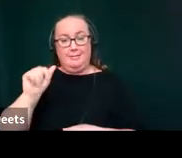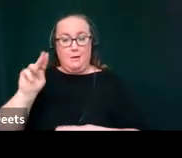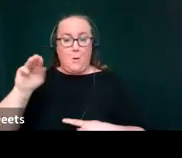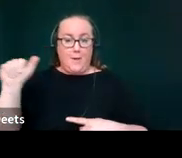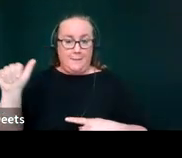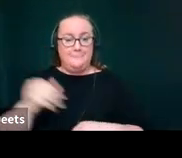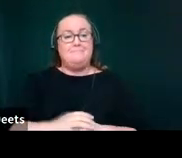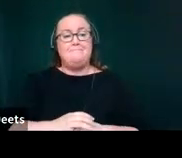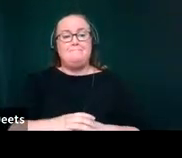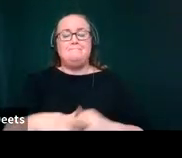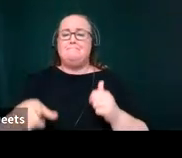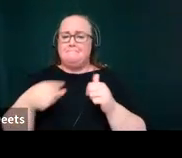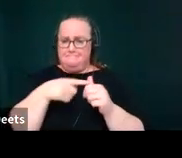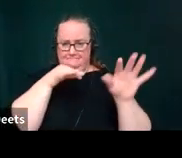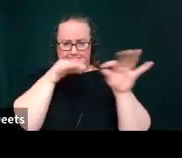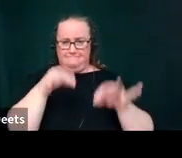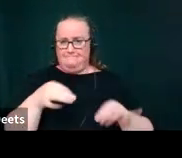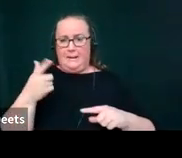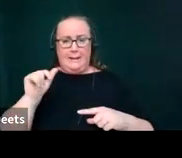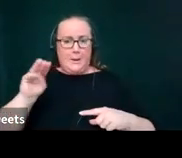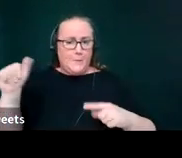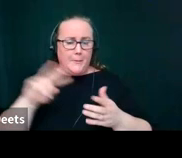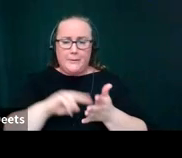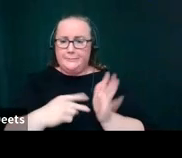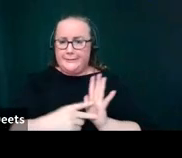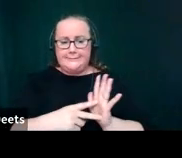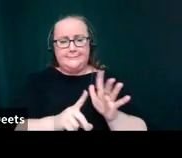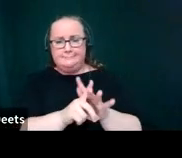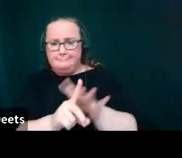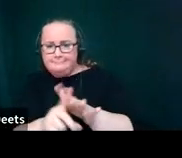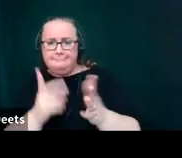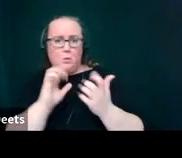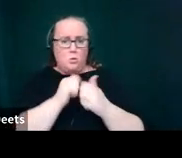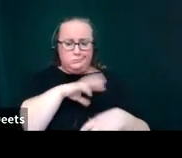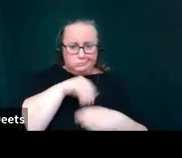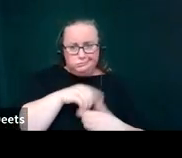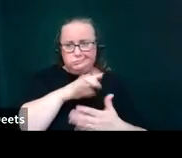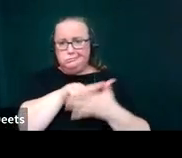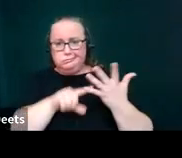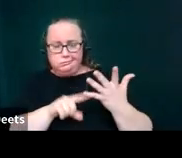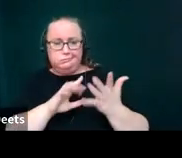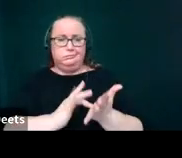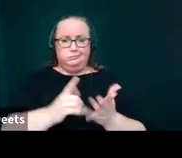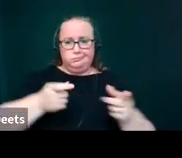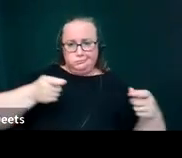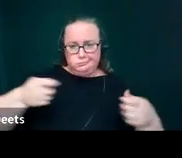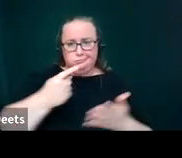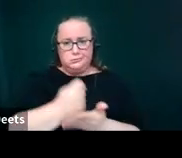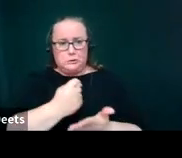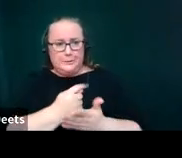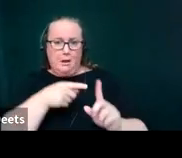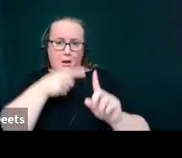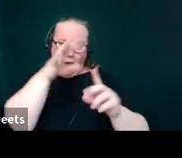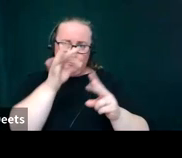We'll first go over the definition of glaucoma, the epidemiology of this condition, management goals in glaucoma, options to fulfill these goals,